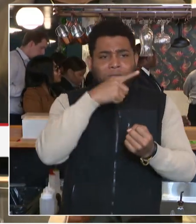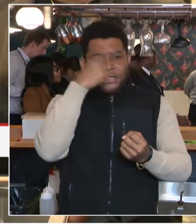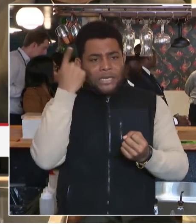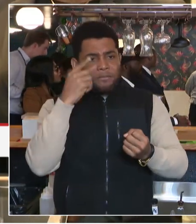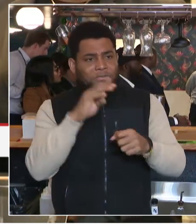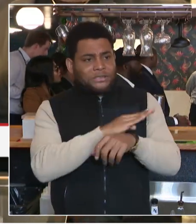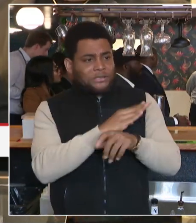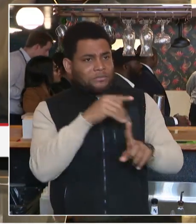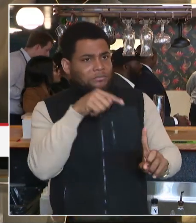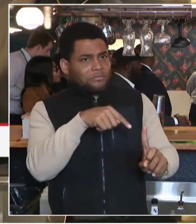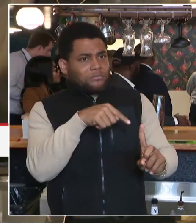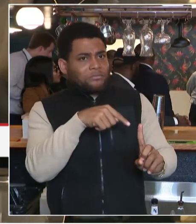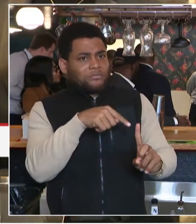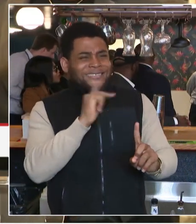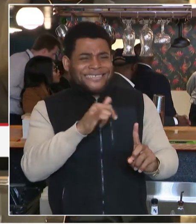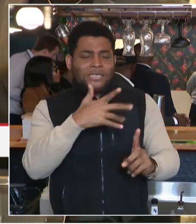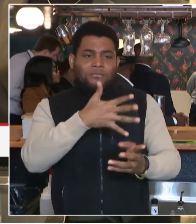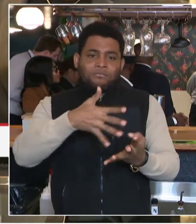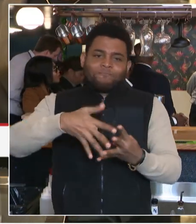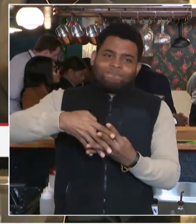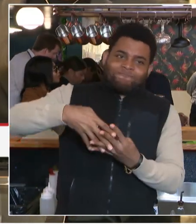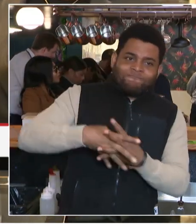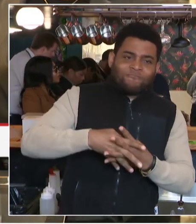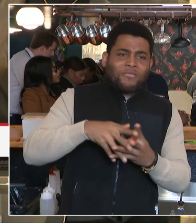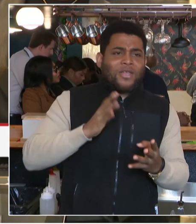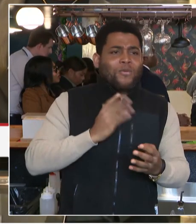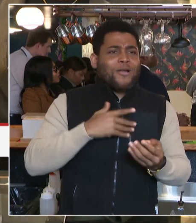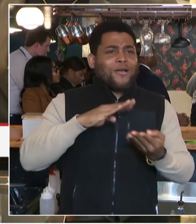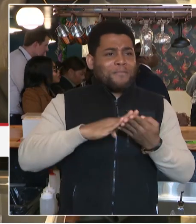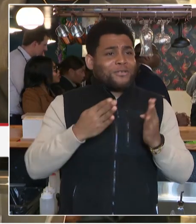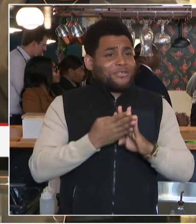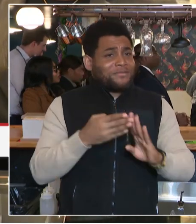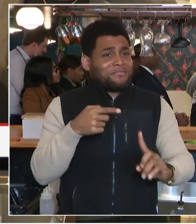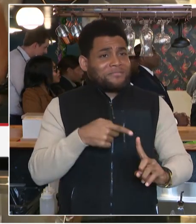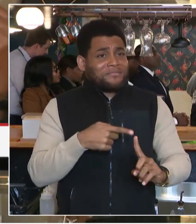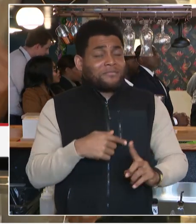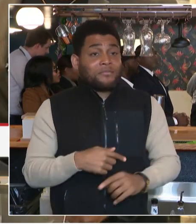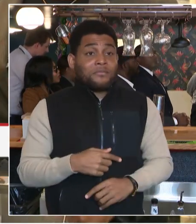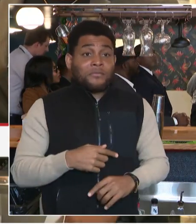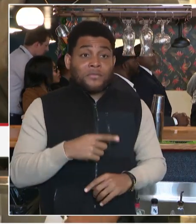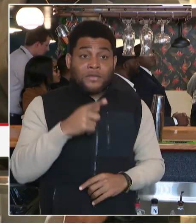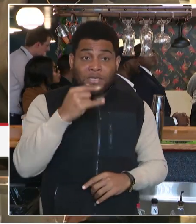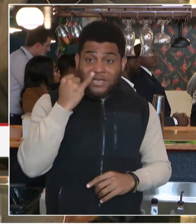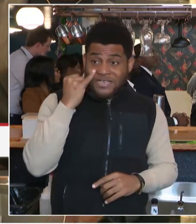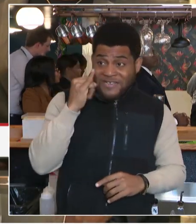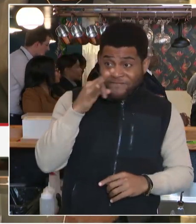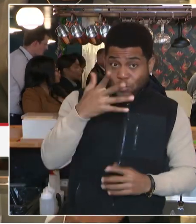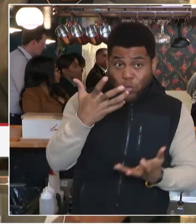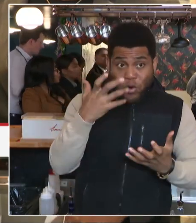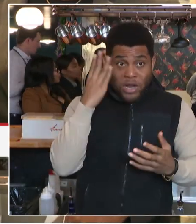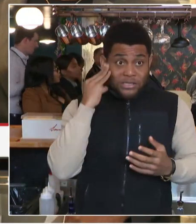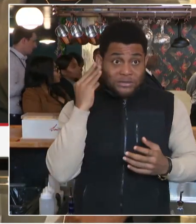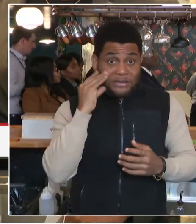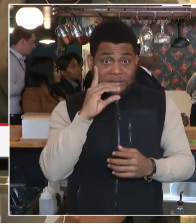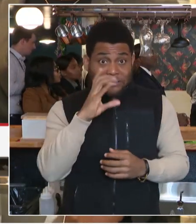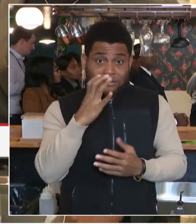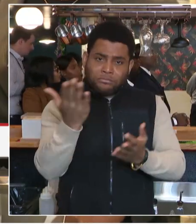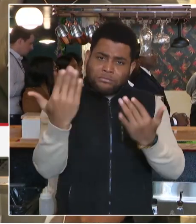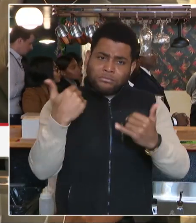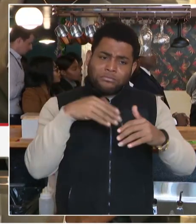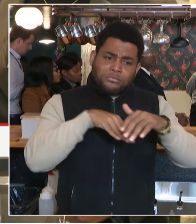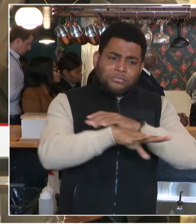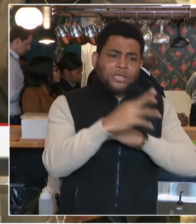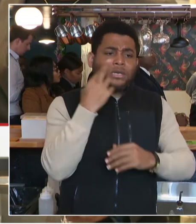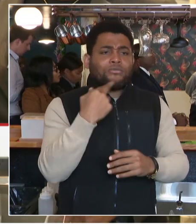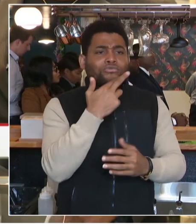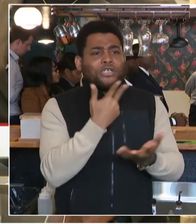community in so many ways. You want to experience DC? Walk into one of our restaurants. Interact with one another. And in Ward 7, it is